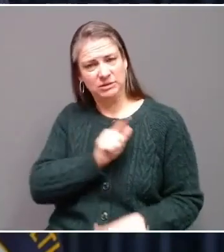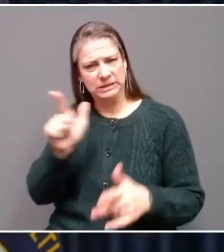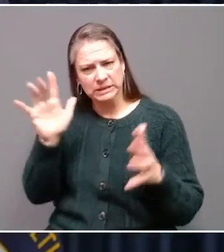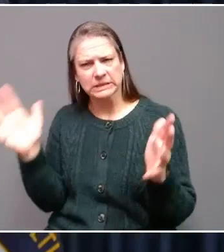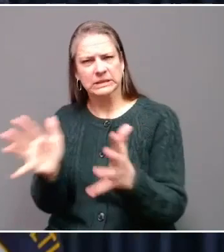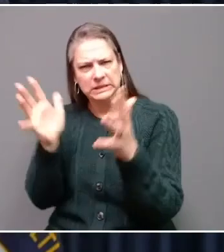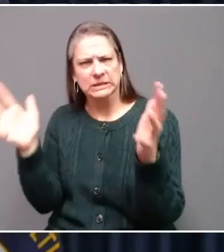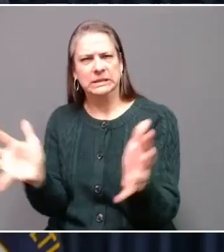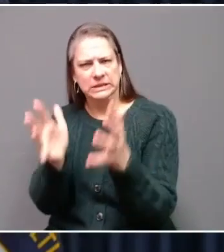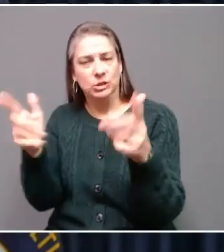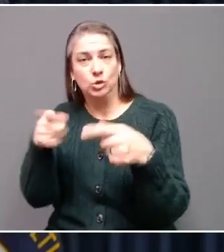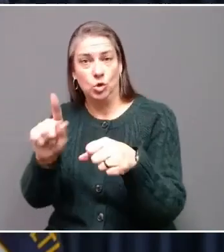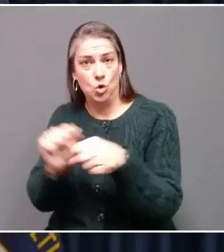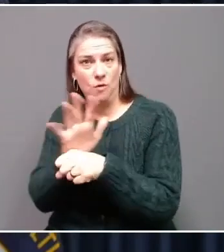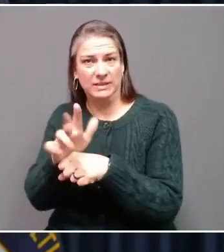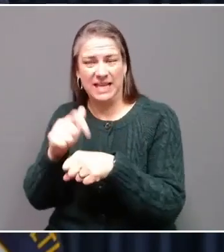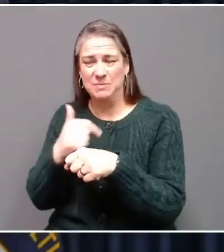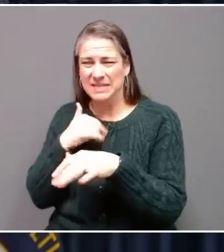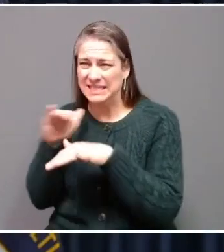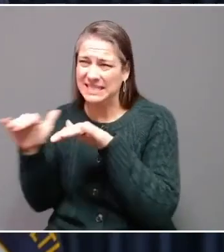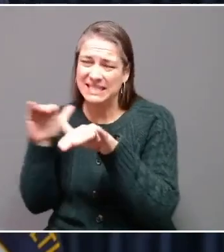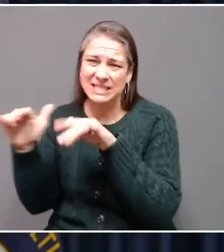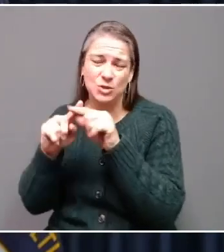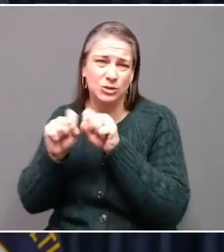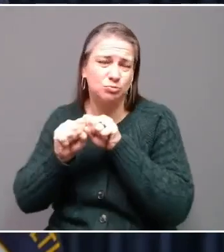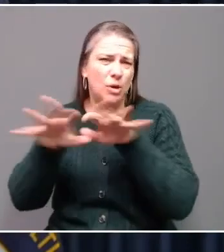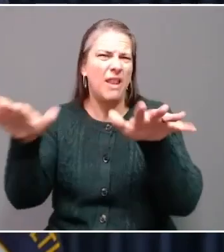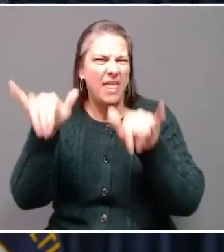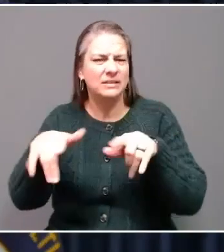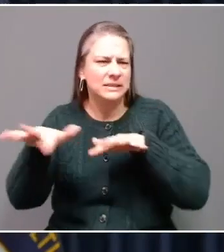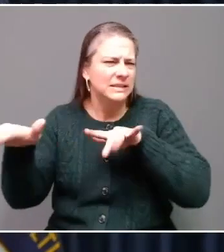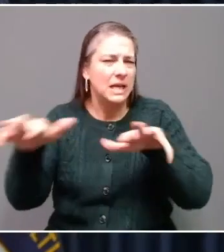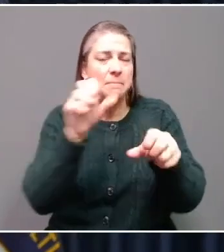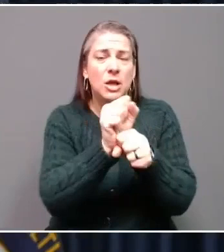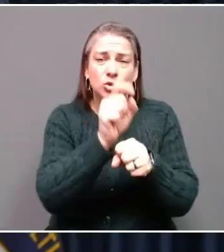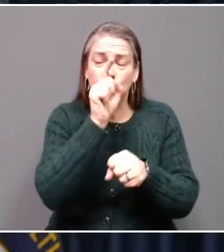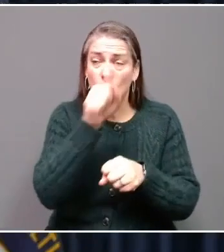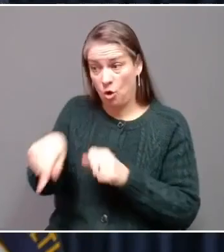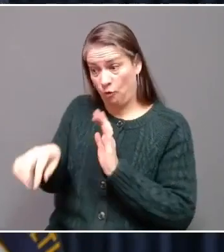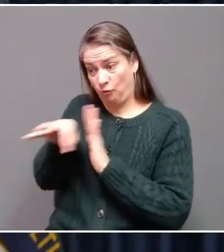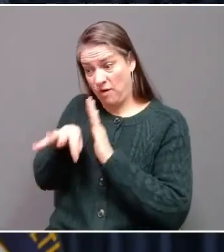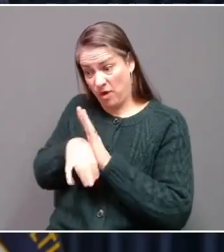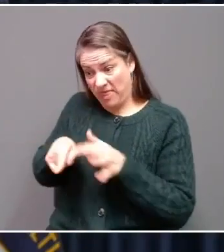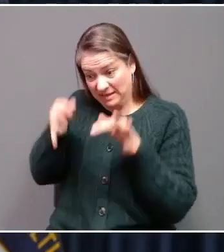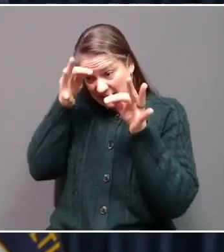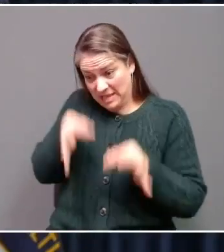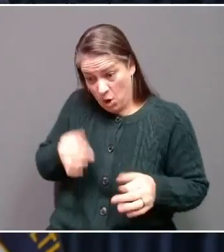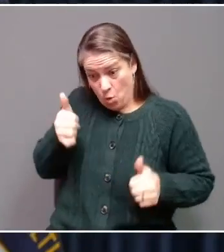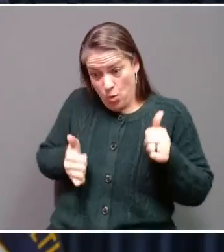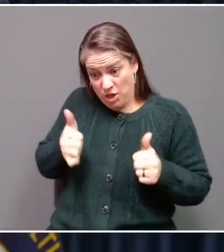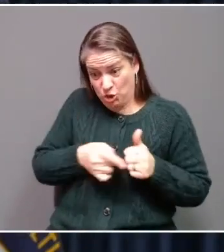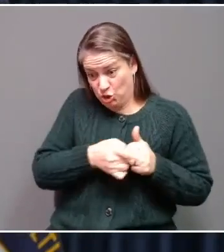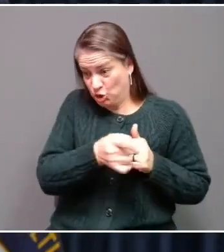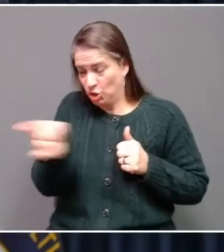chambers, where we could spread out a program where Frankfort didn't decide what local communities should do. They know what